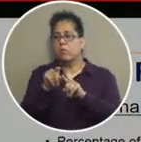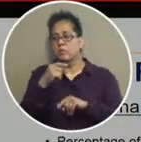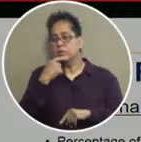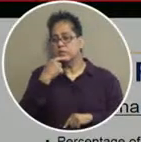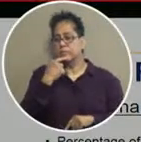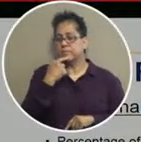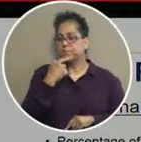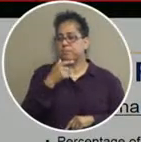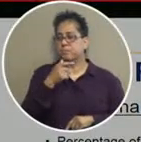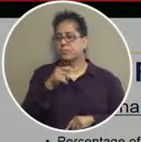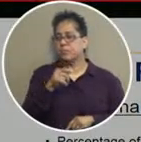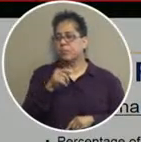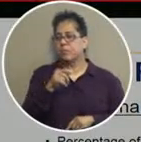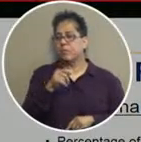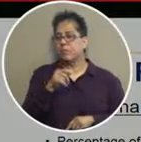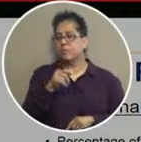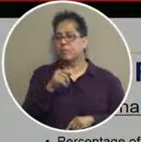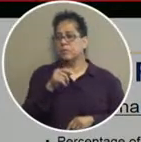out,